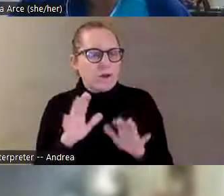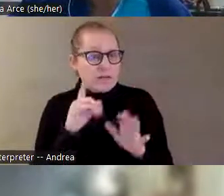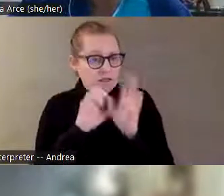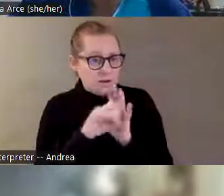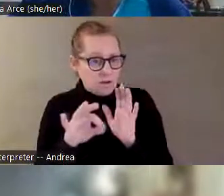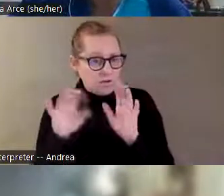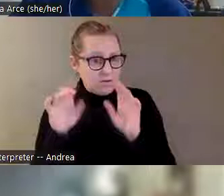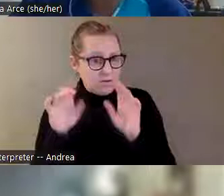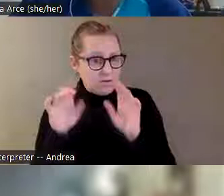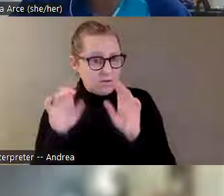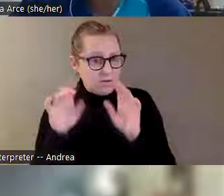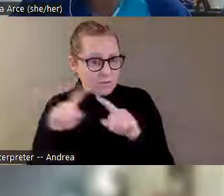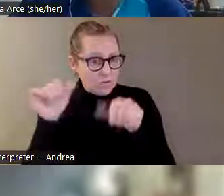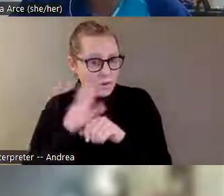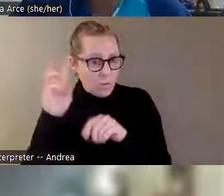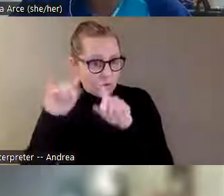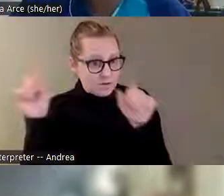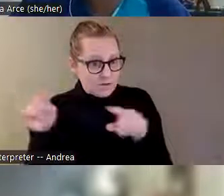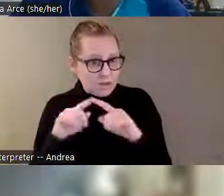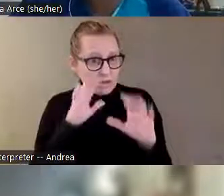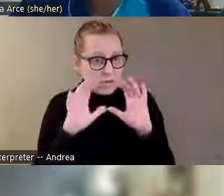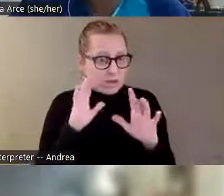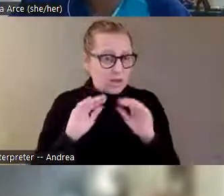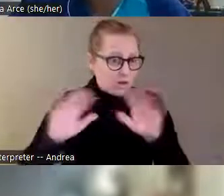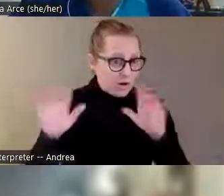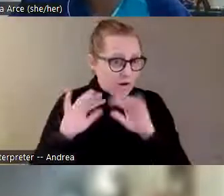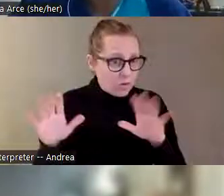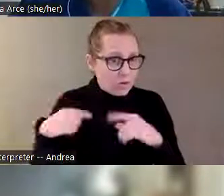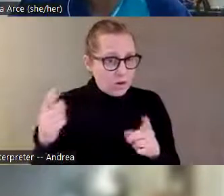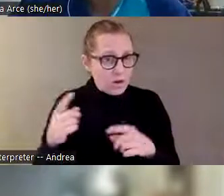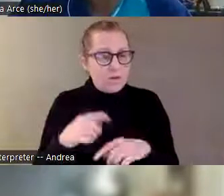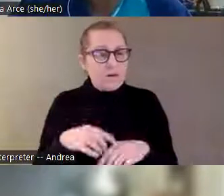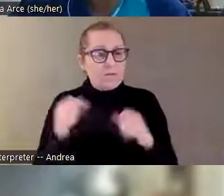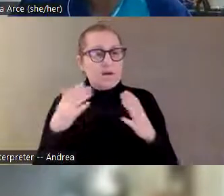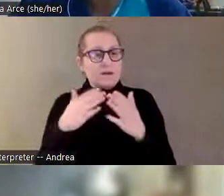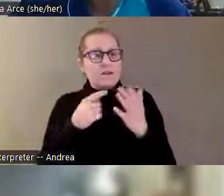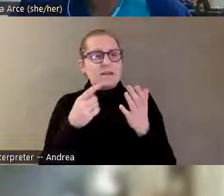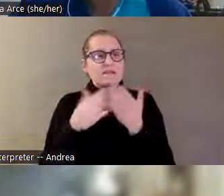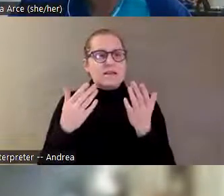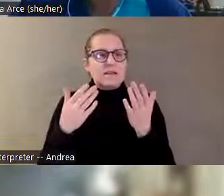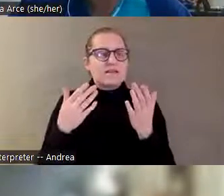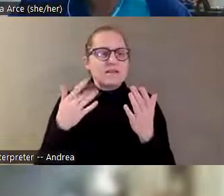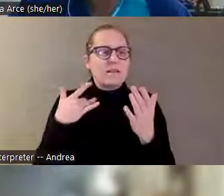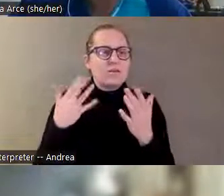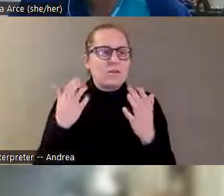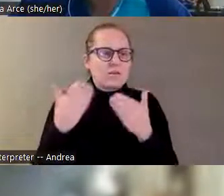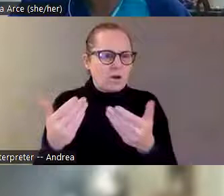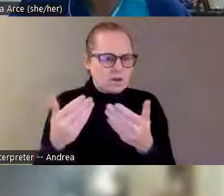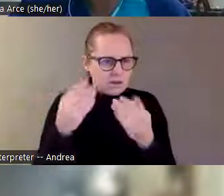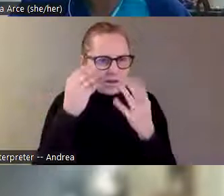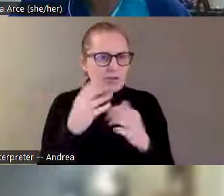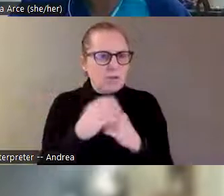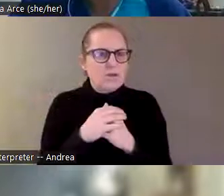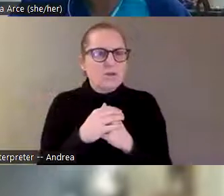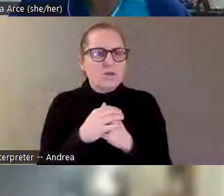that are posted on the website and the communications that have gone out. A lot of these things are tend to be process, informational